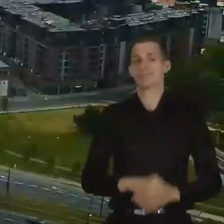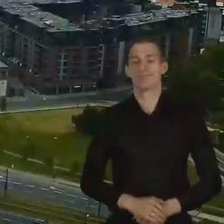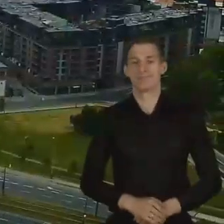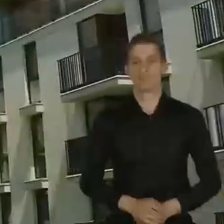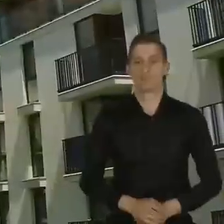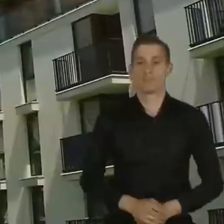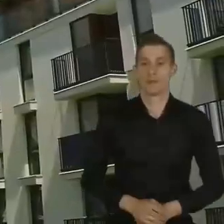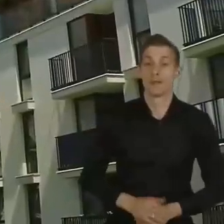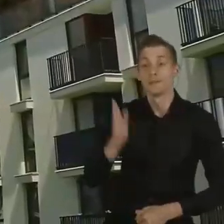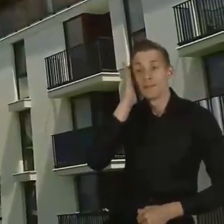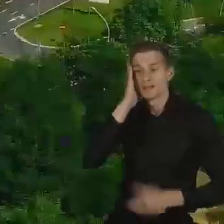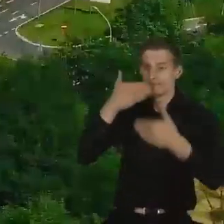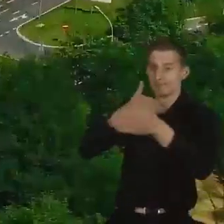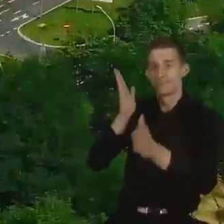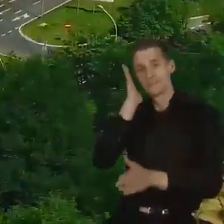housing,